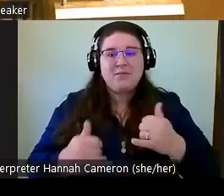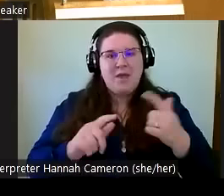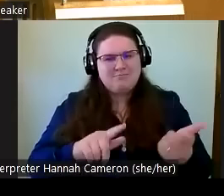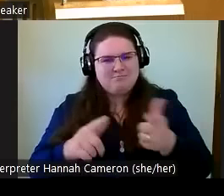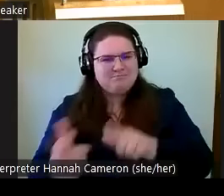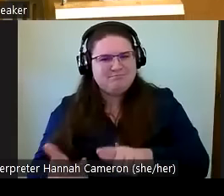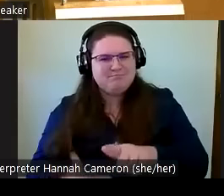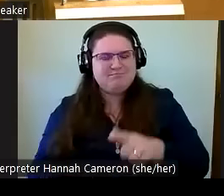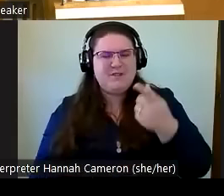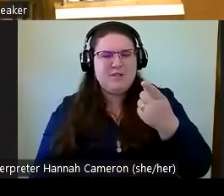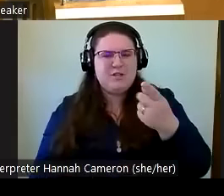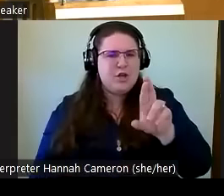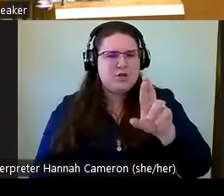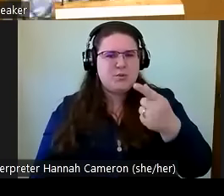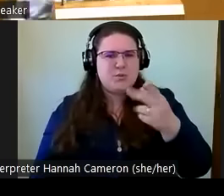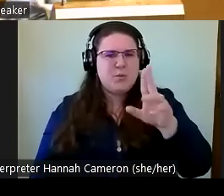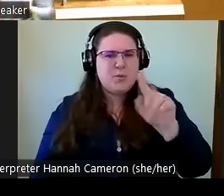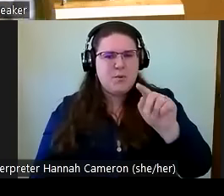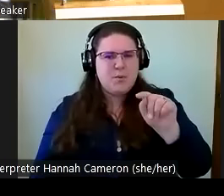Guttmacher.